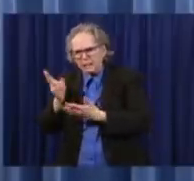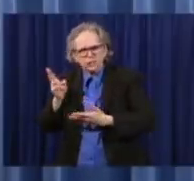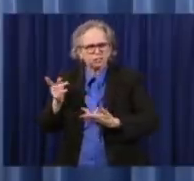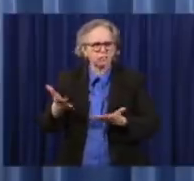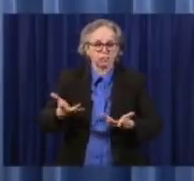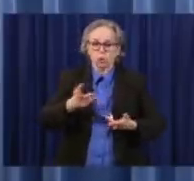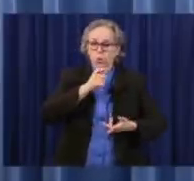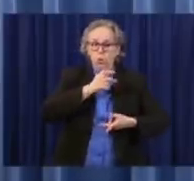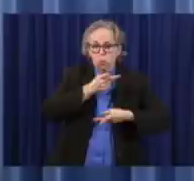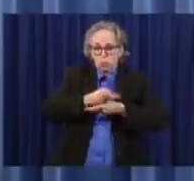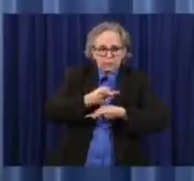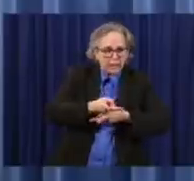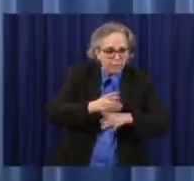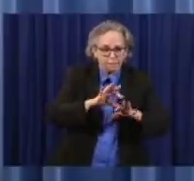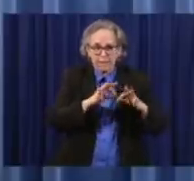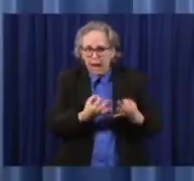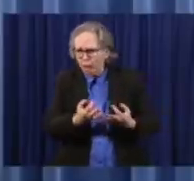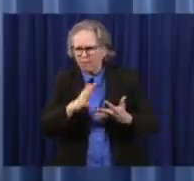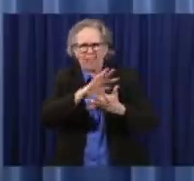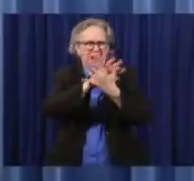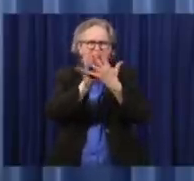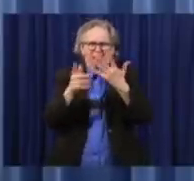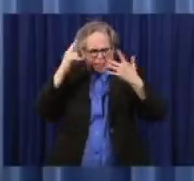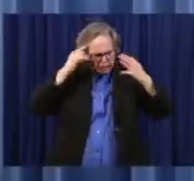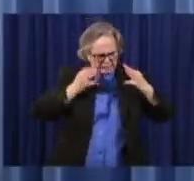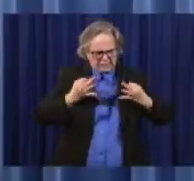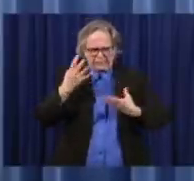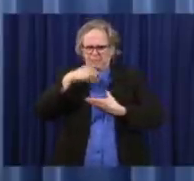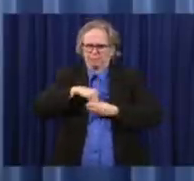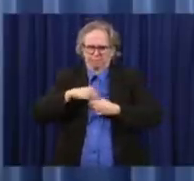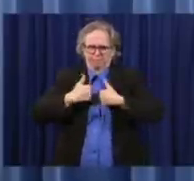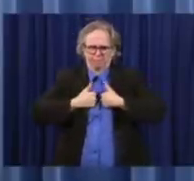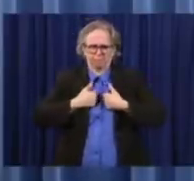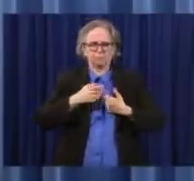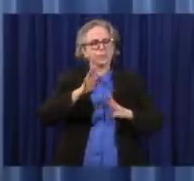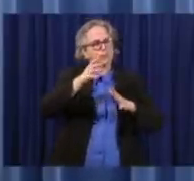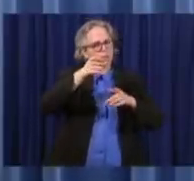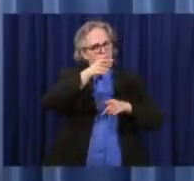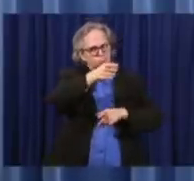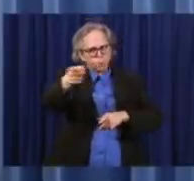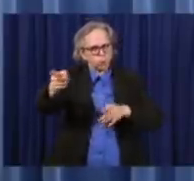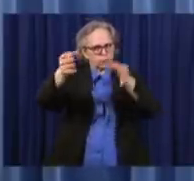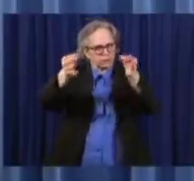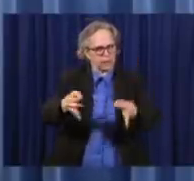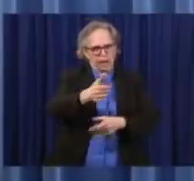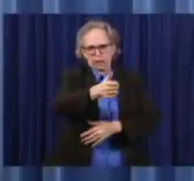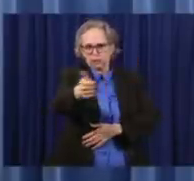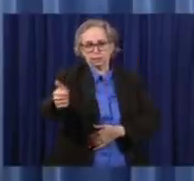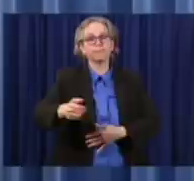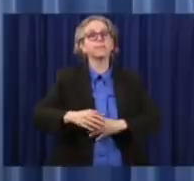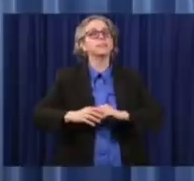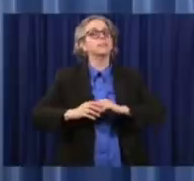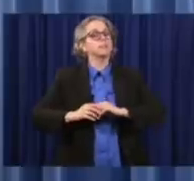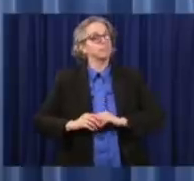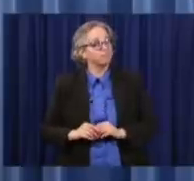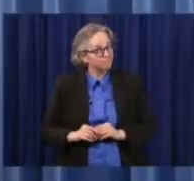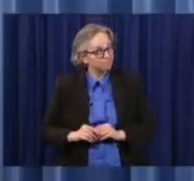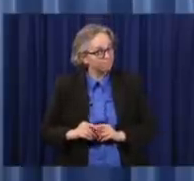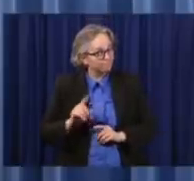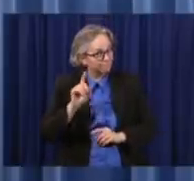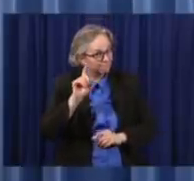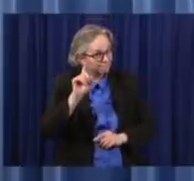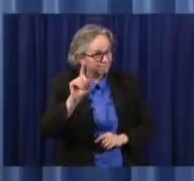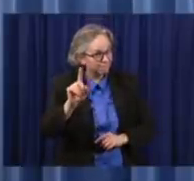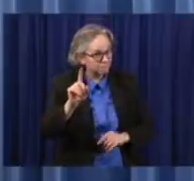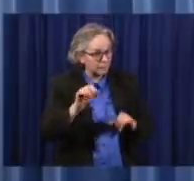of. So these are individual decisions, but there is a reason. It's no longer a stay-at-home order. It is